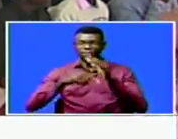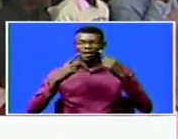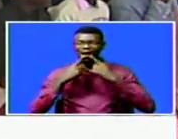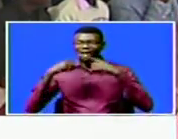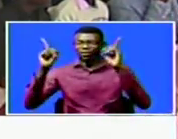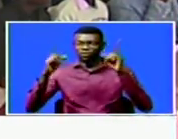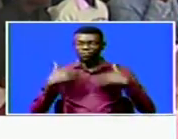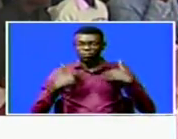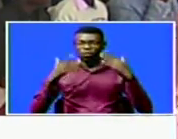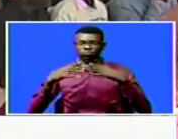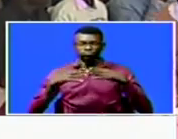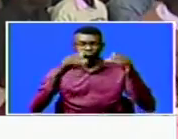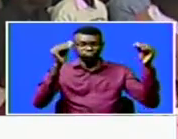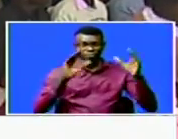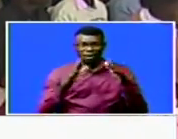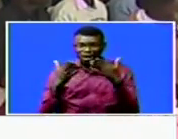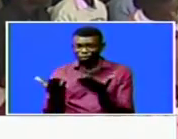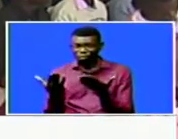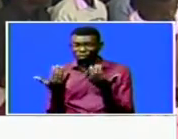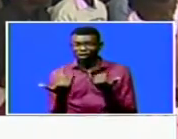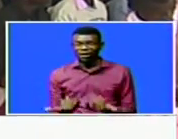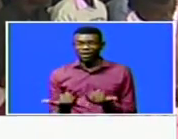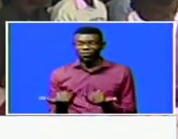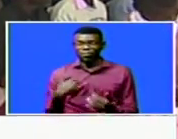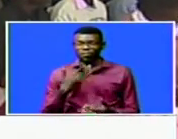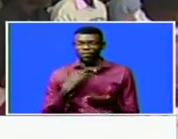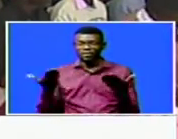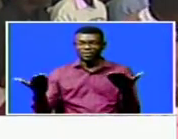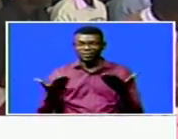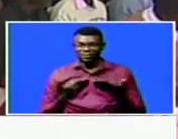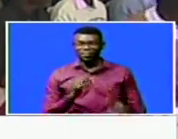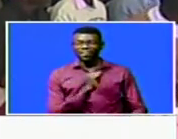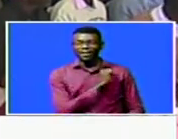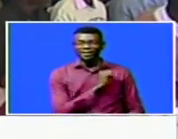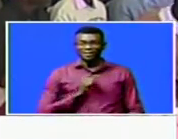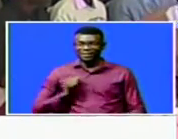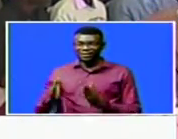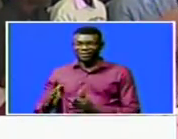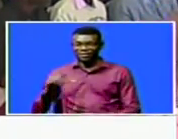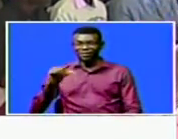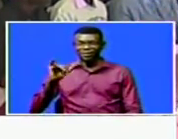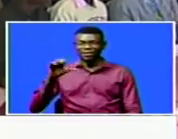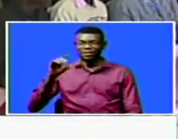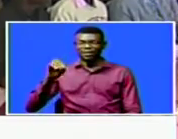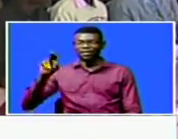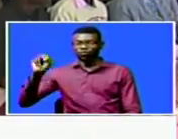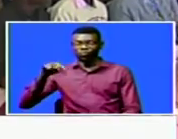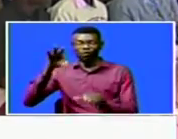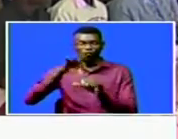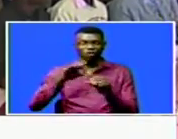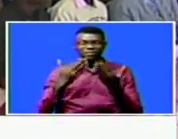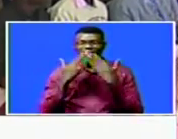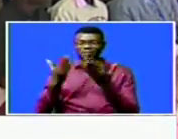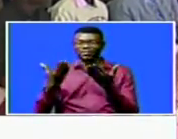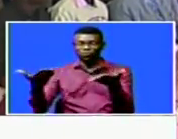tutaweza kuondoka kwenye hema. Allow me, Your Excellency, to now invite Honorable Senator Gideon Moi to move a vote of thanks. Senator Karibu.